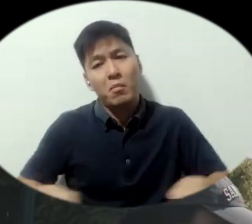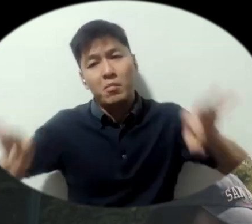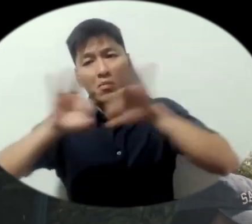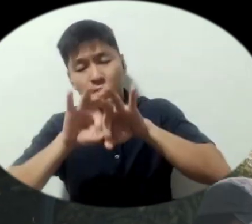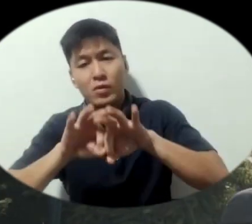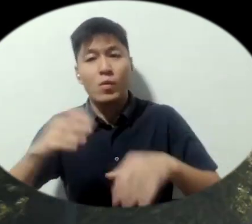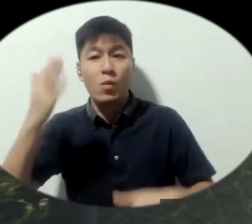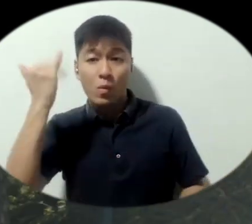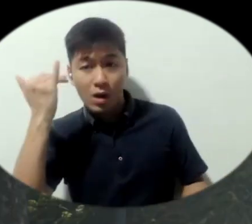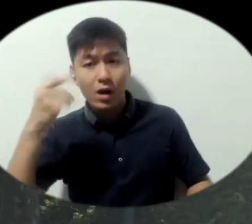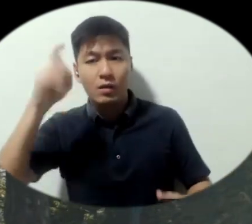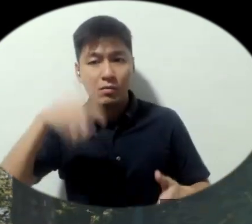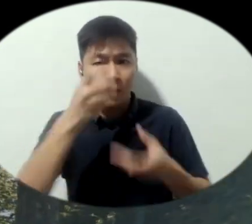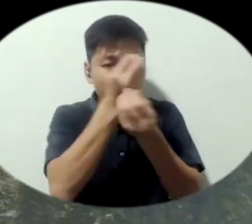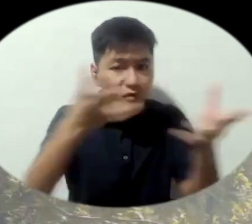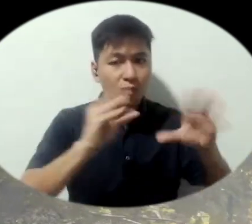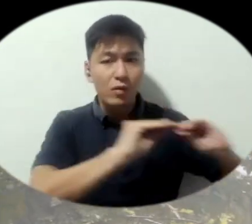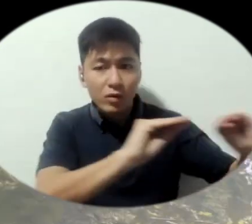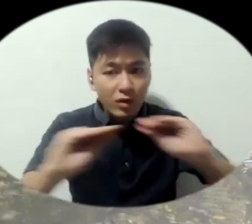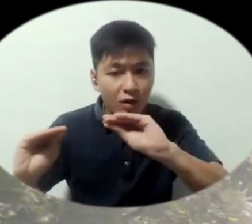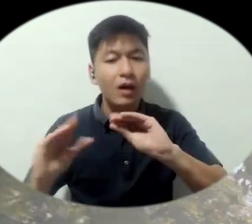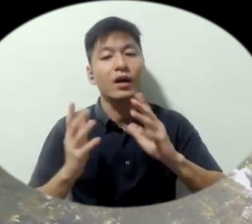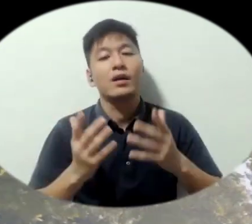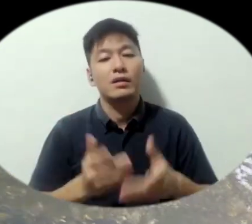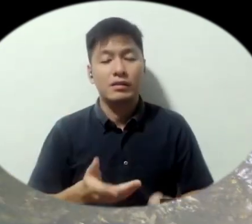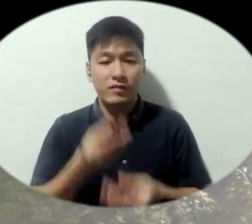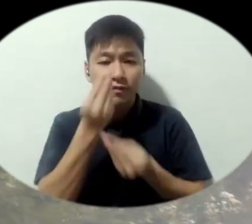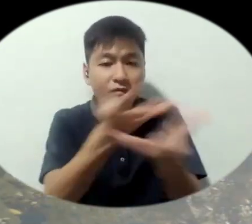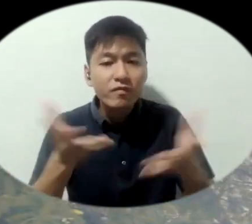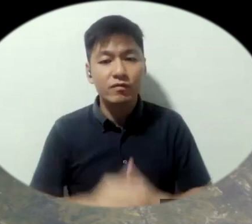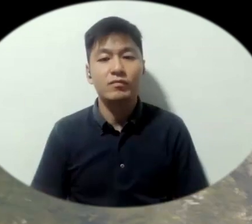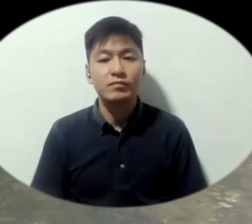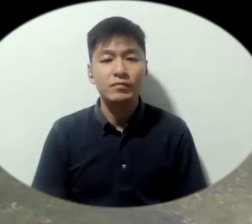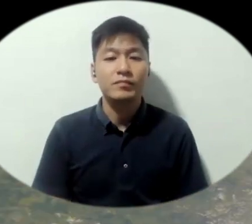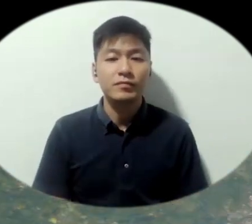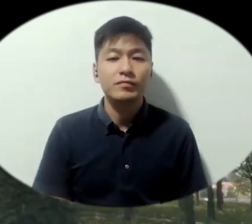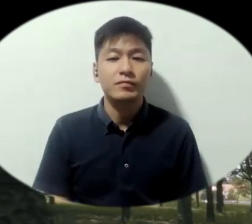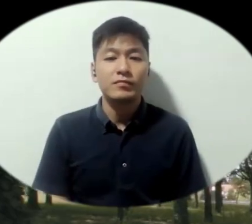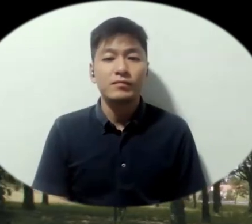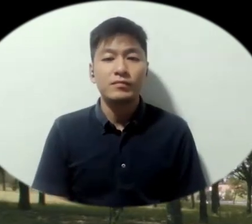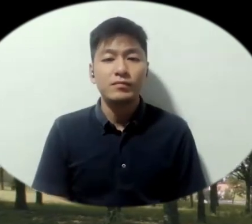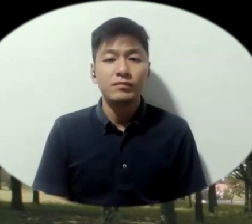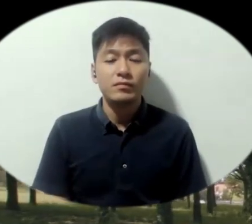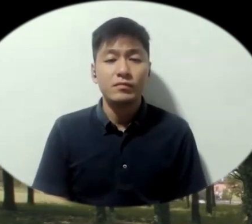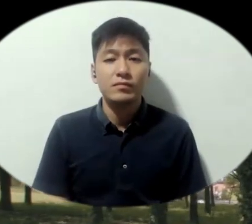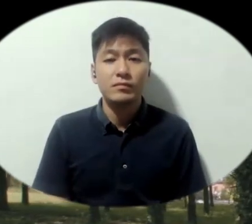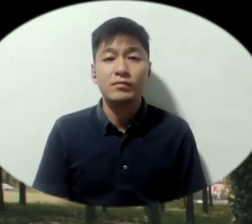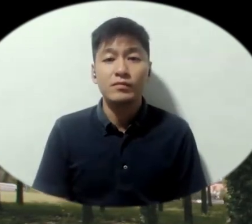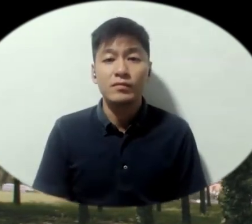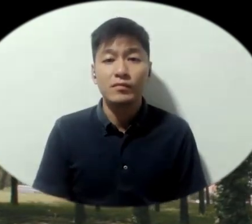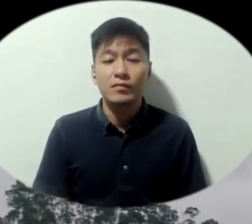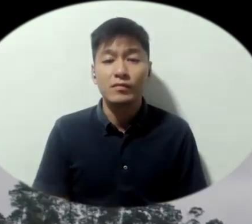nature and with little resources to people who are living with dementia.